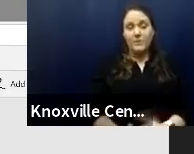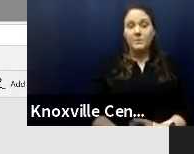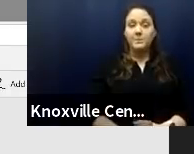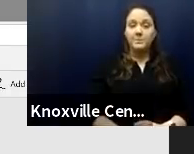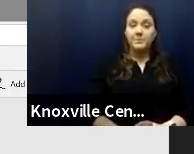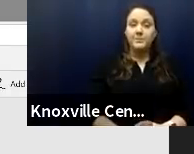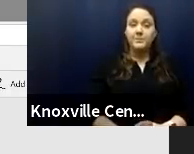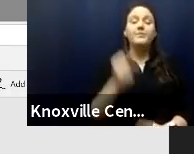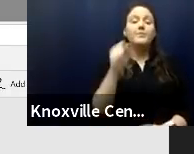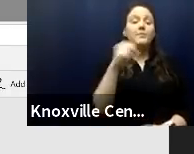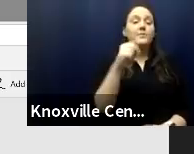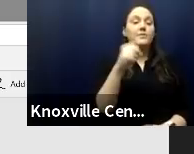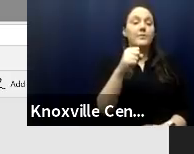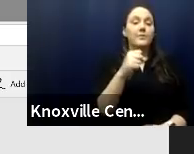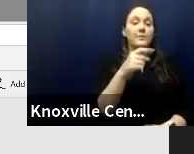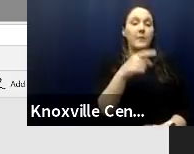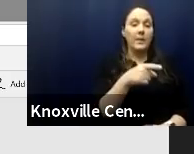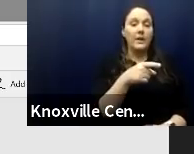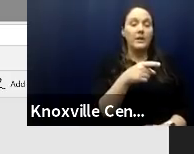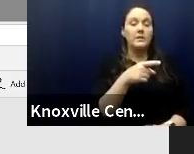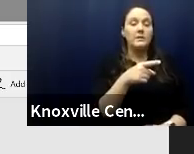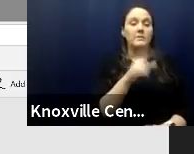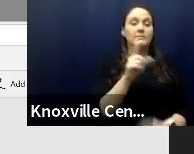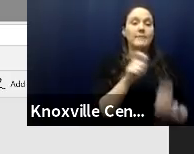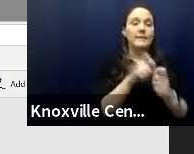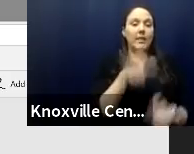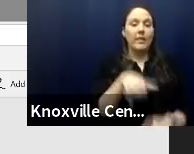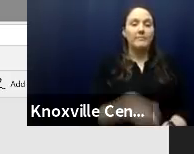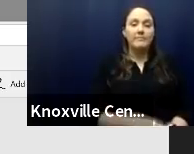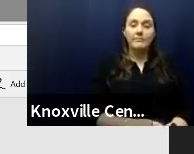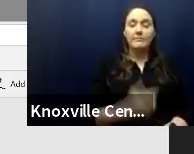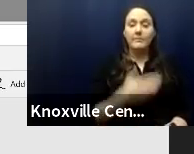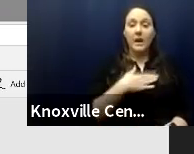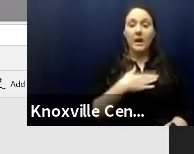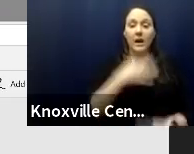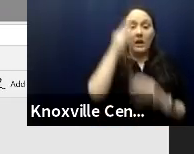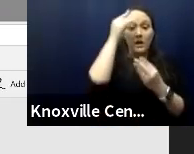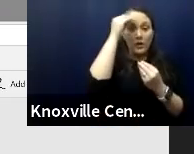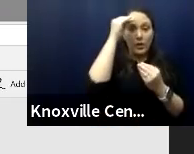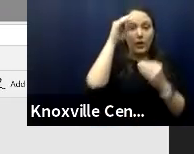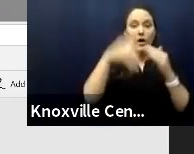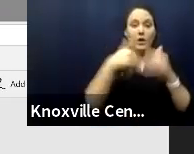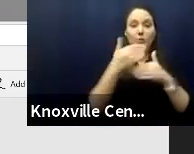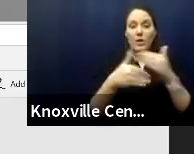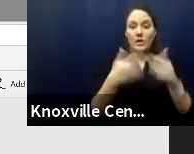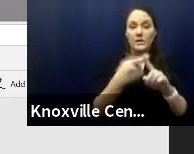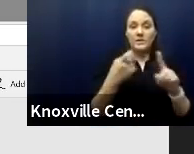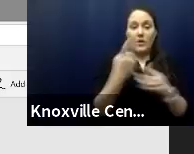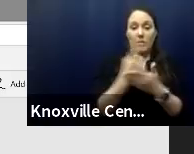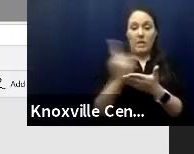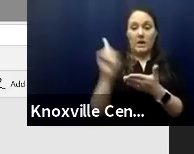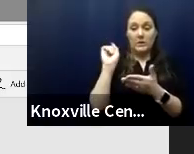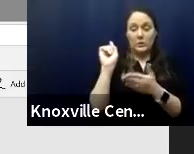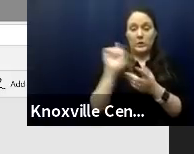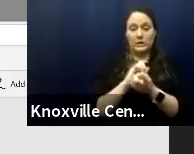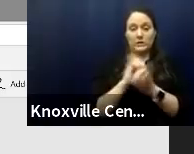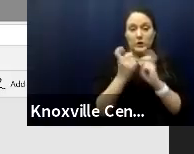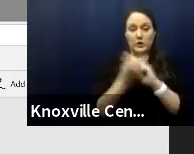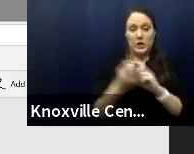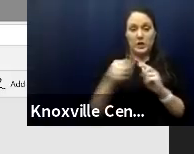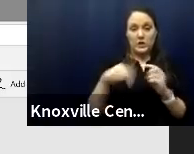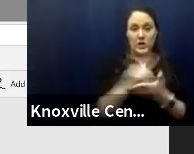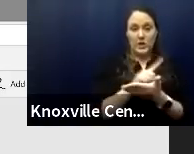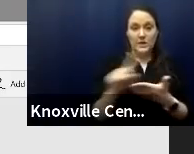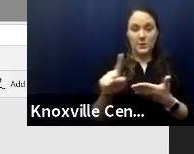Yes, this is exactly that. My thought process from last week to this week changed